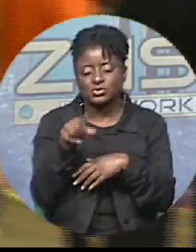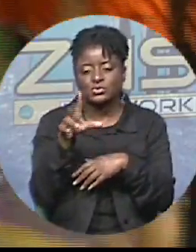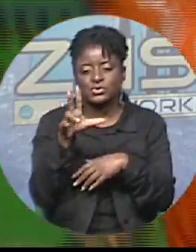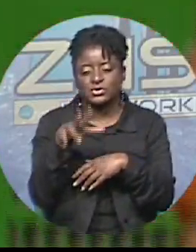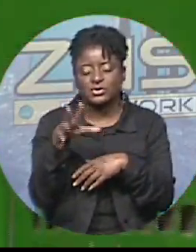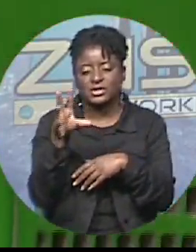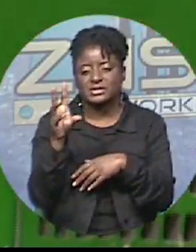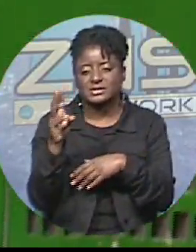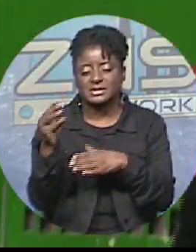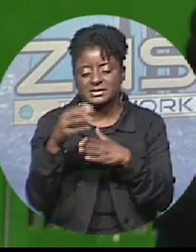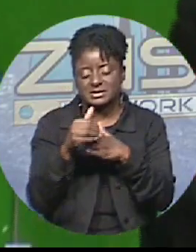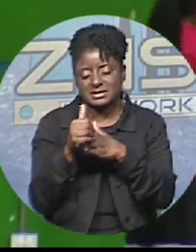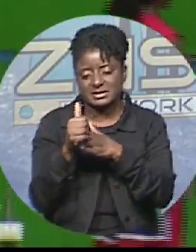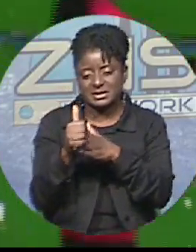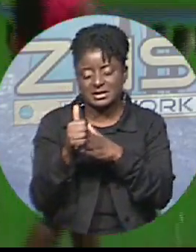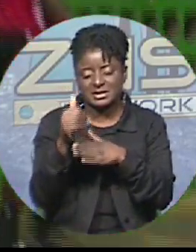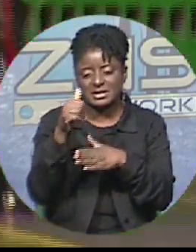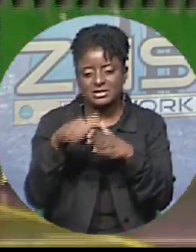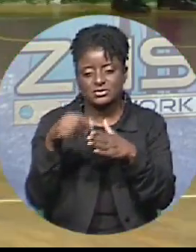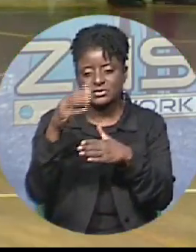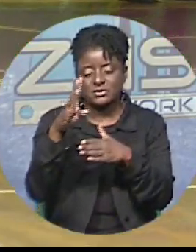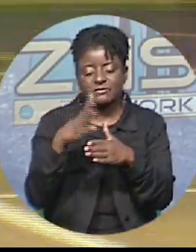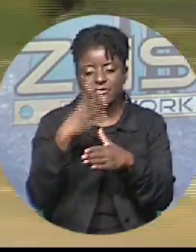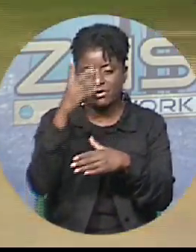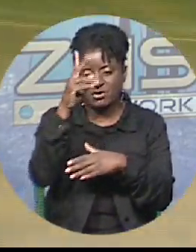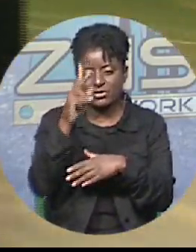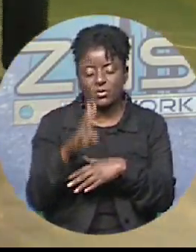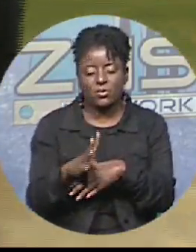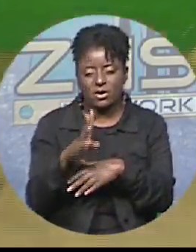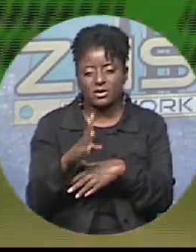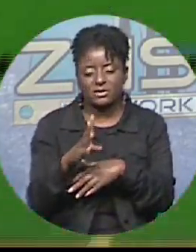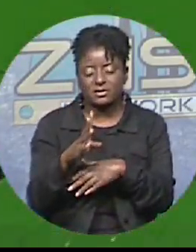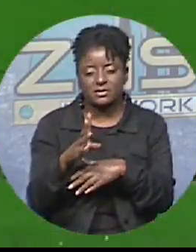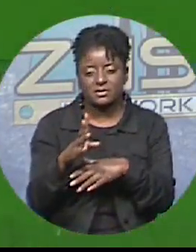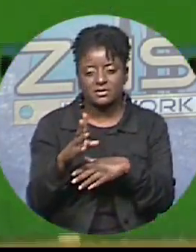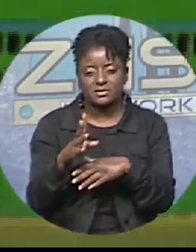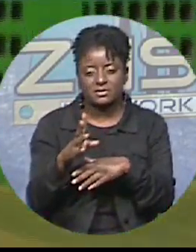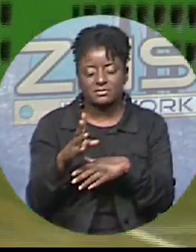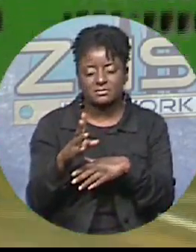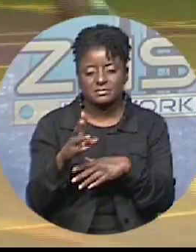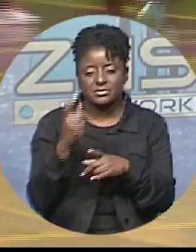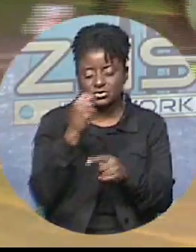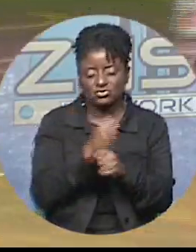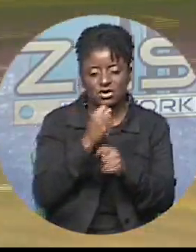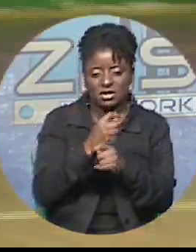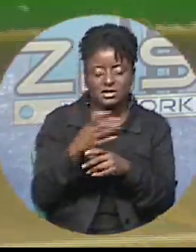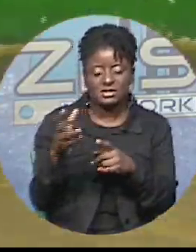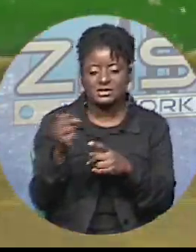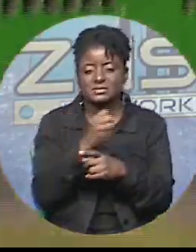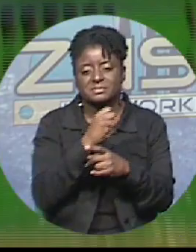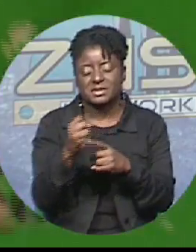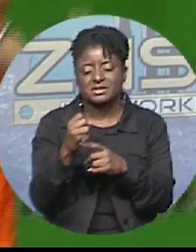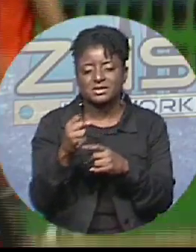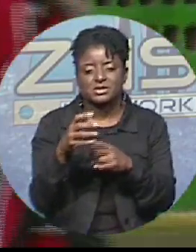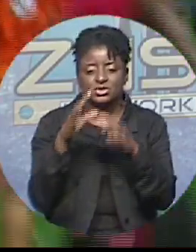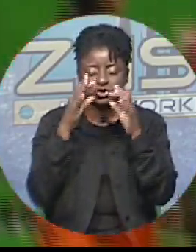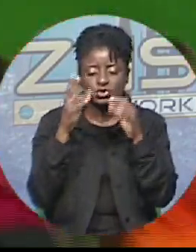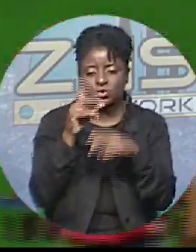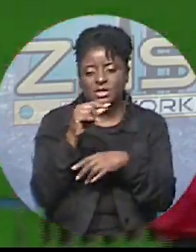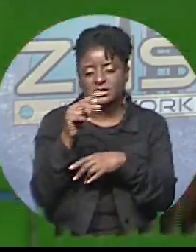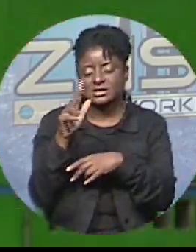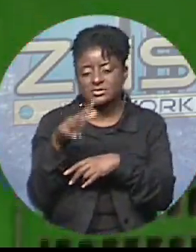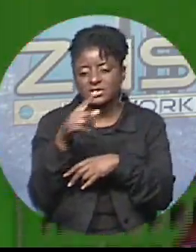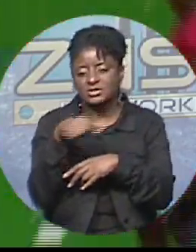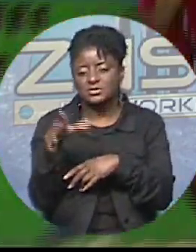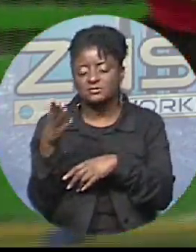third quarter, the Truckers pick right back up where they left off, outscoring the Cheetahs 23-15, and from there they would never